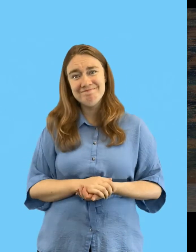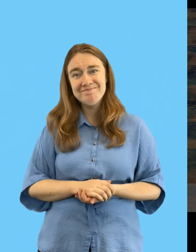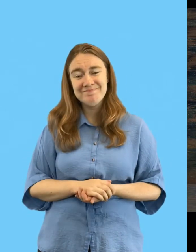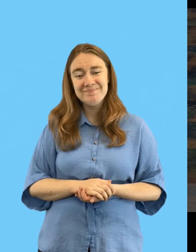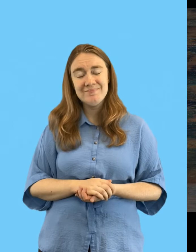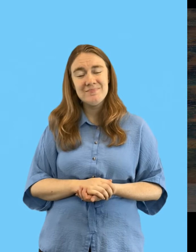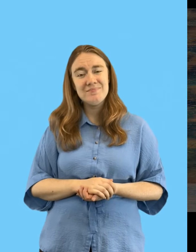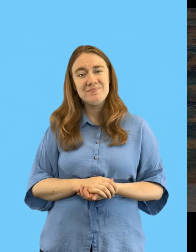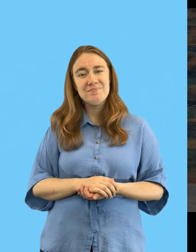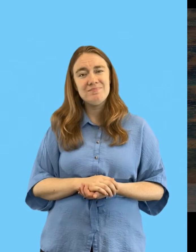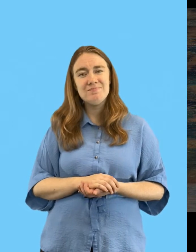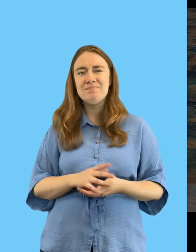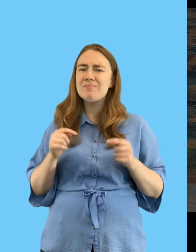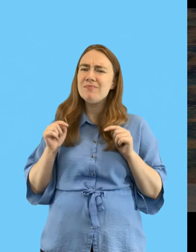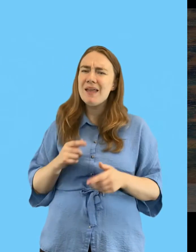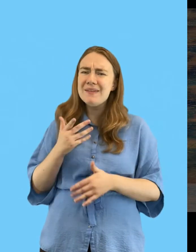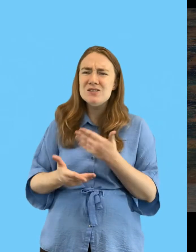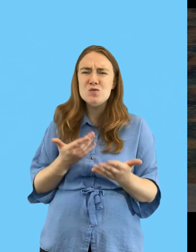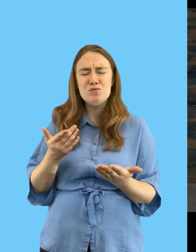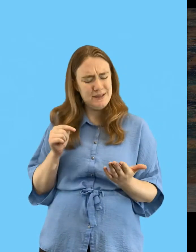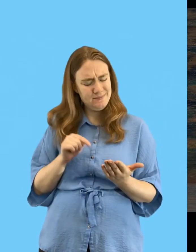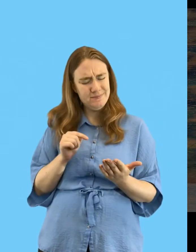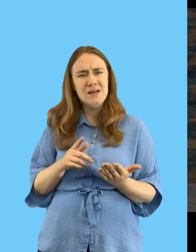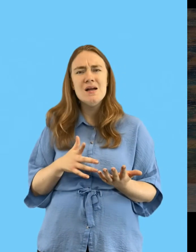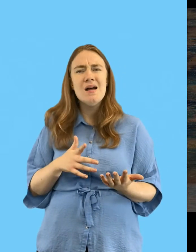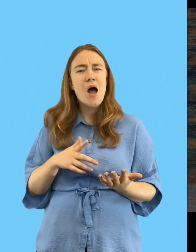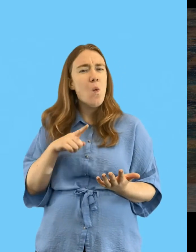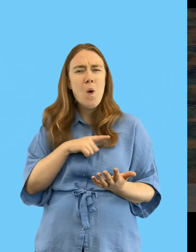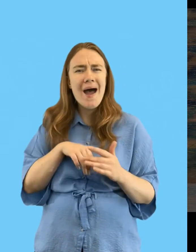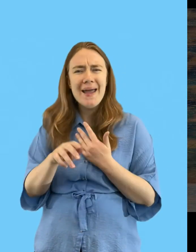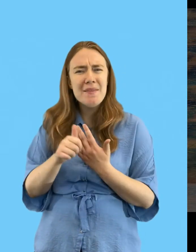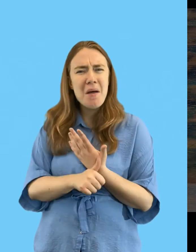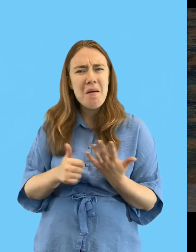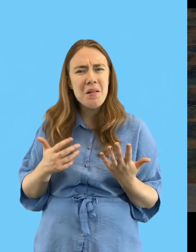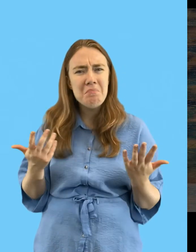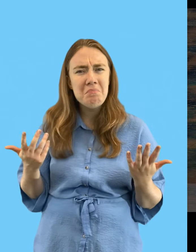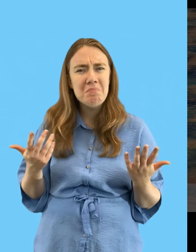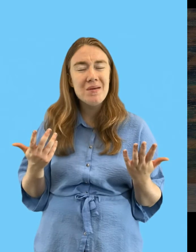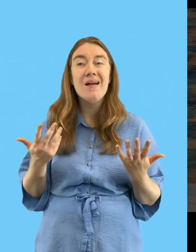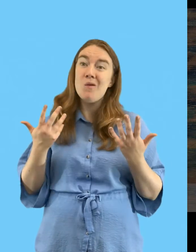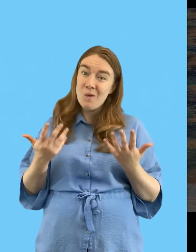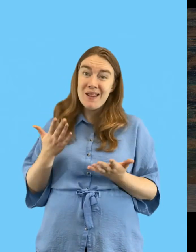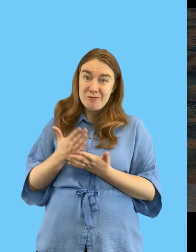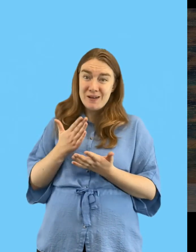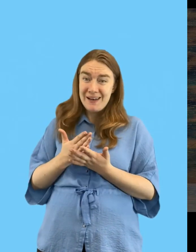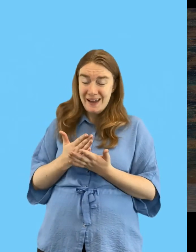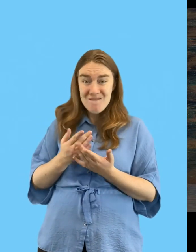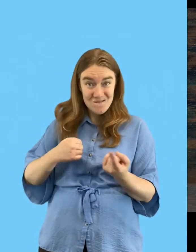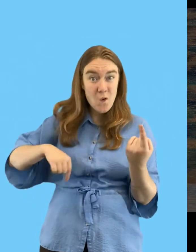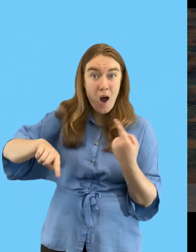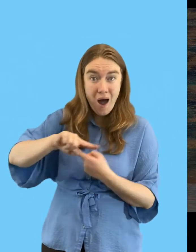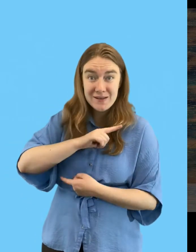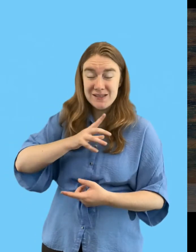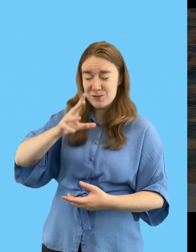Why is this story in the Bible? Why is it recorded here for us? Well, primarily to impress upon us